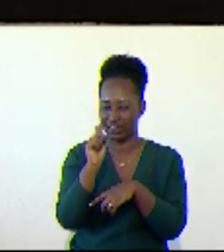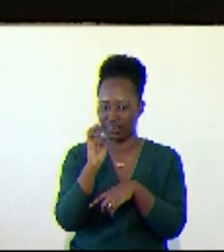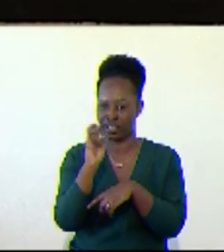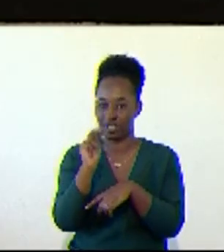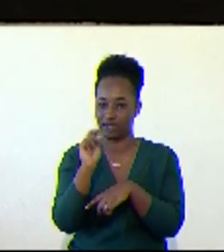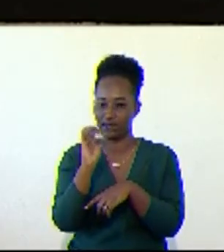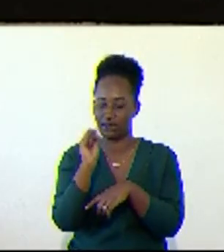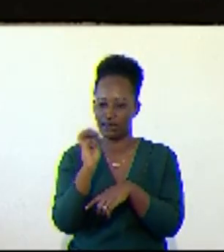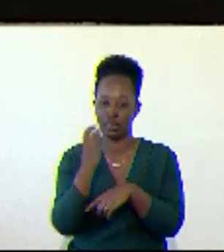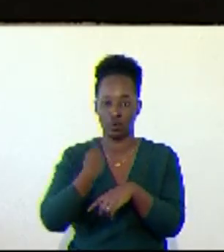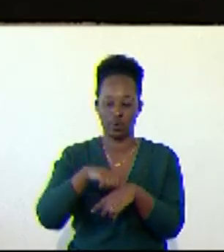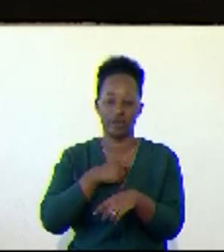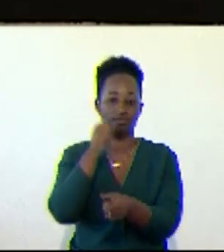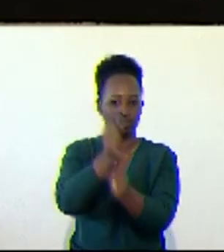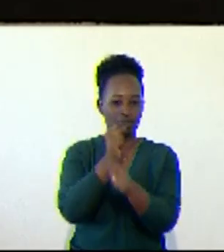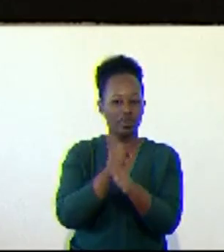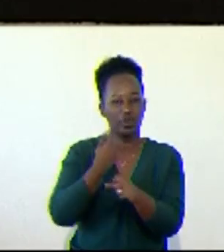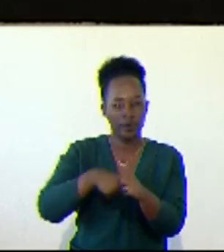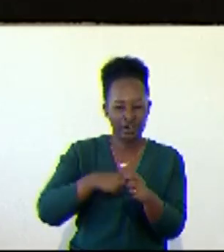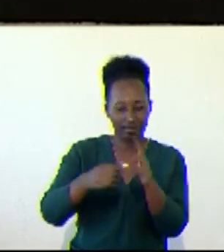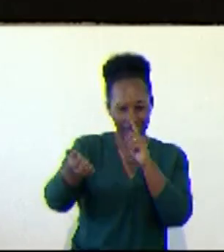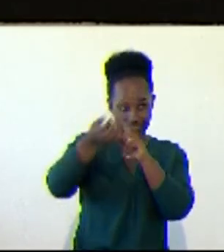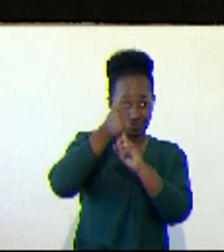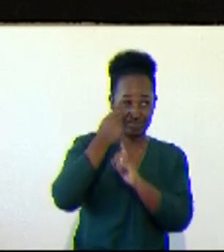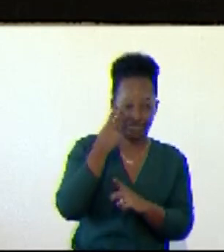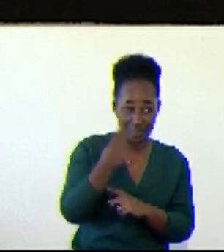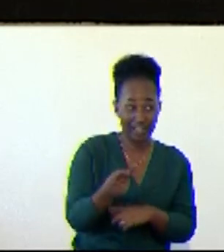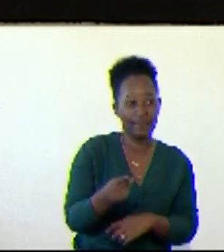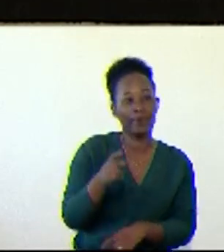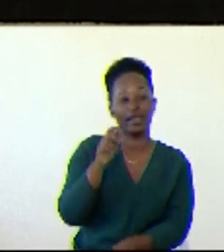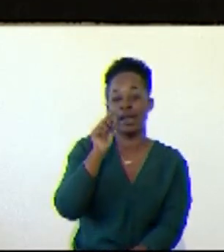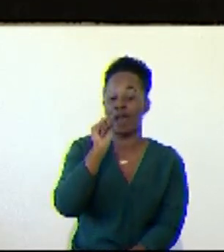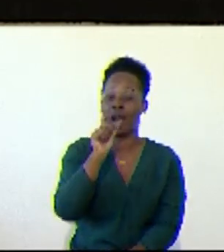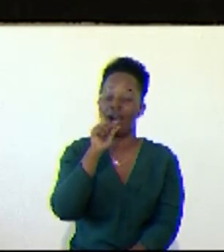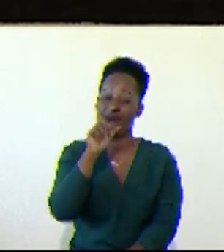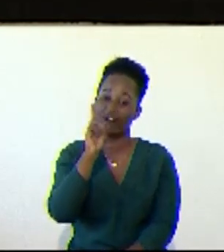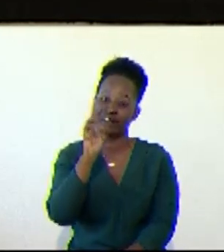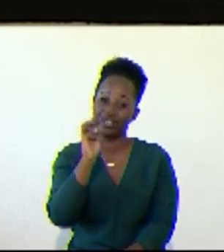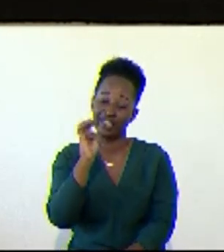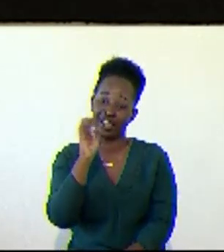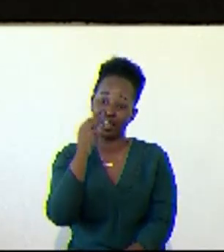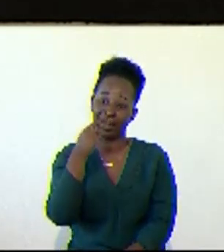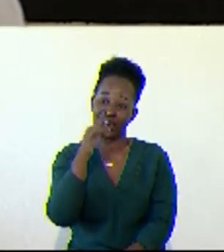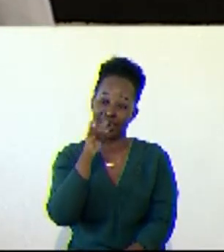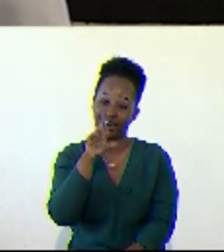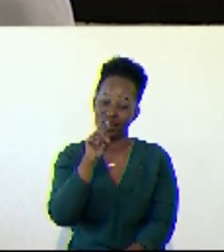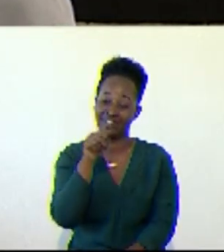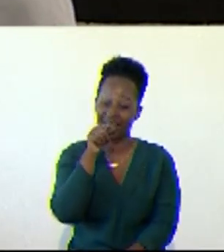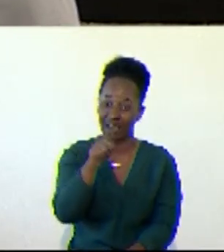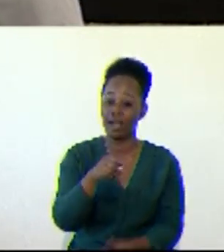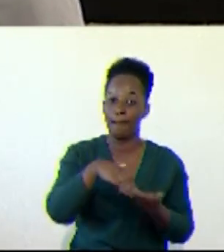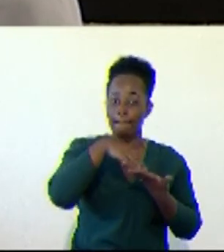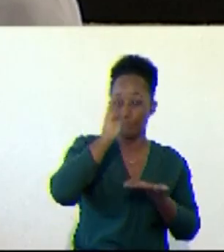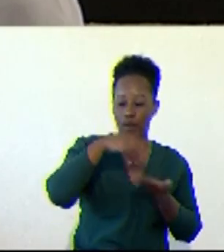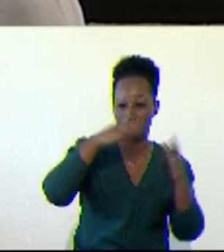that aldehydes are more reactive than ketones. And that is because in the